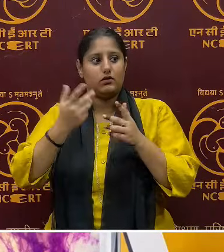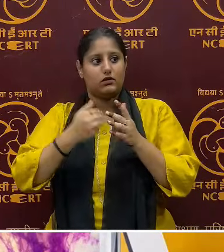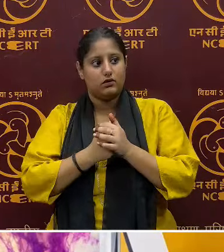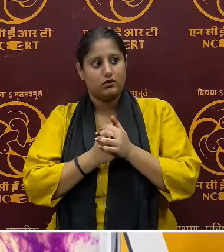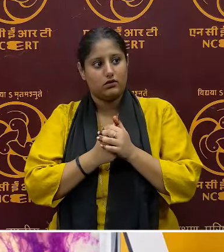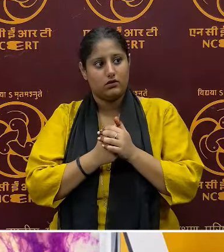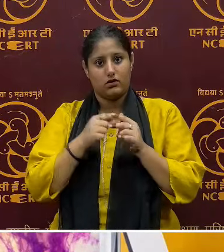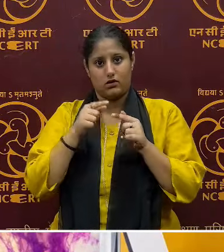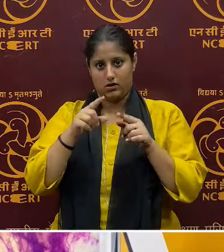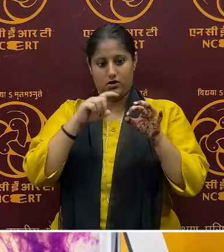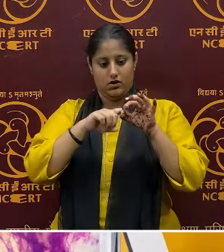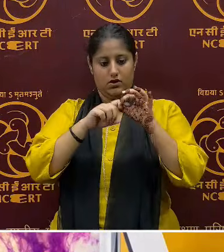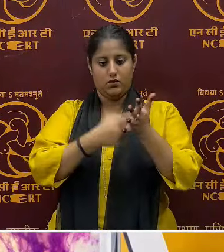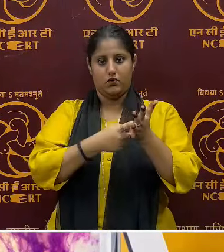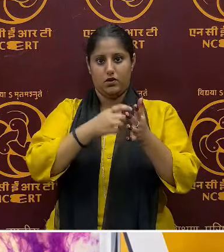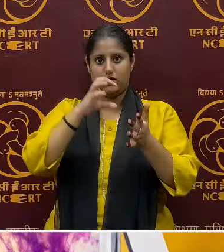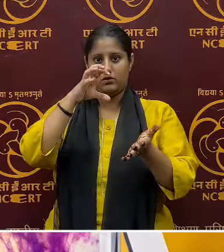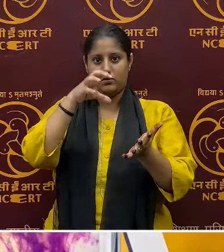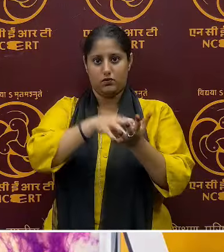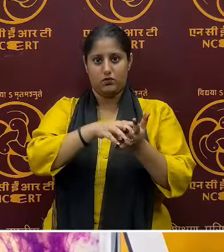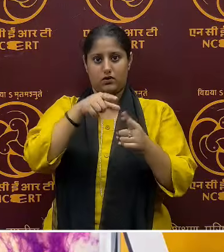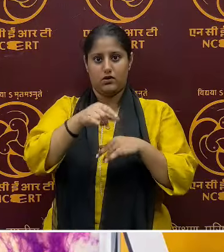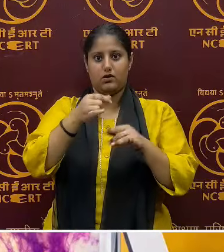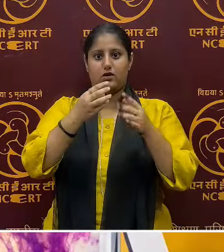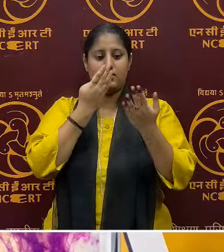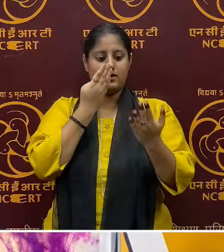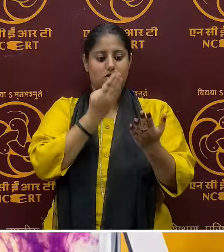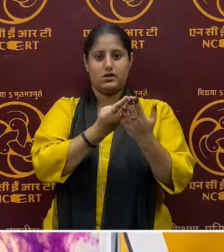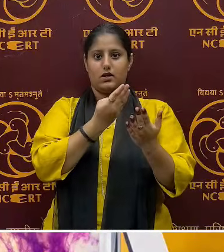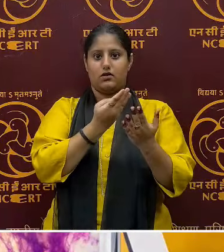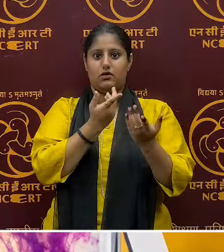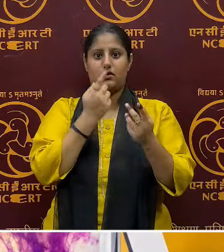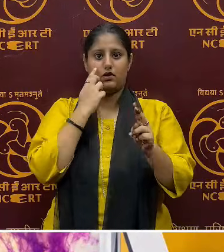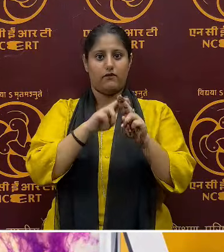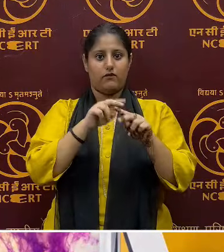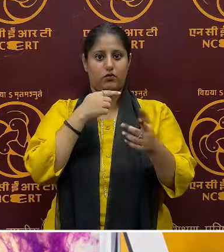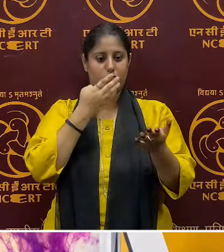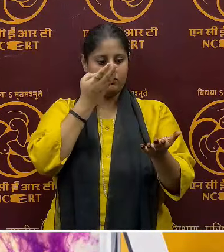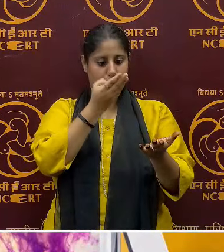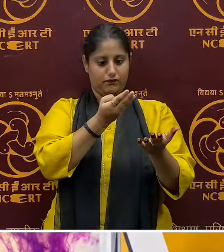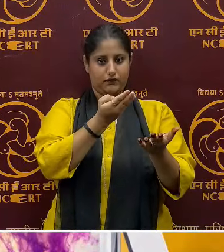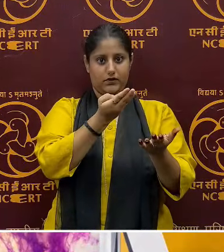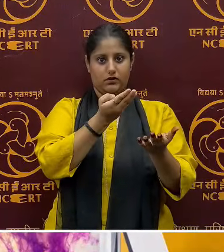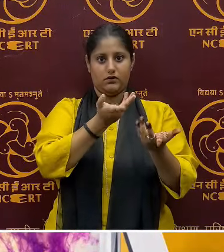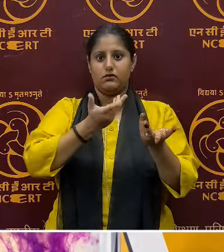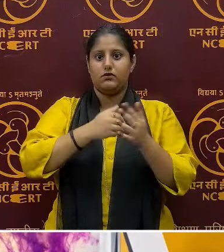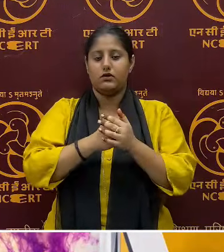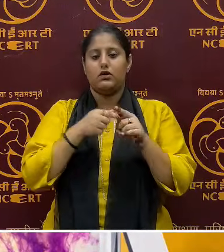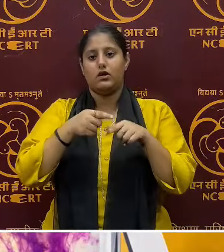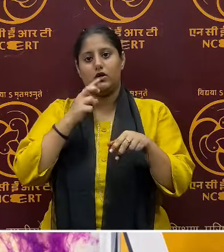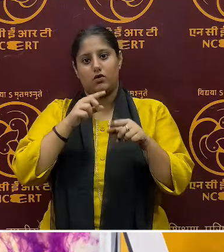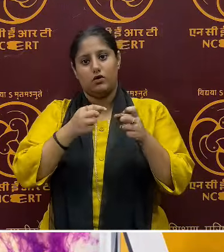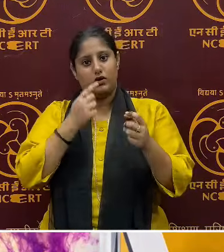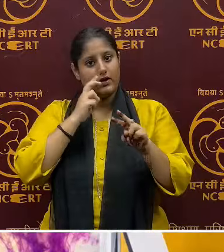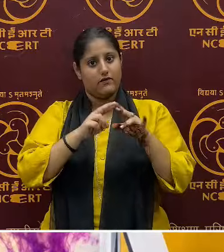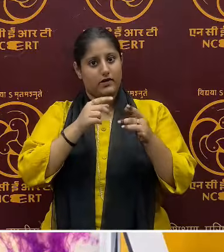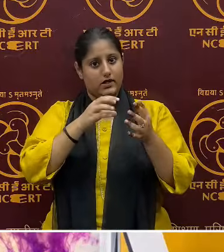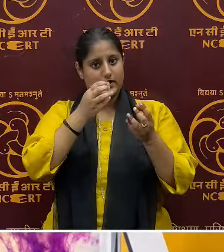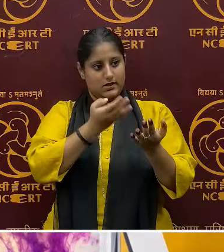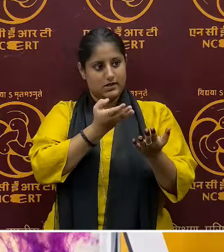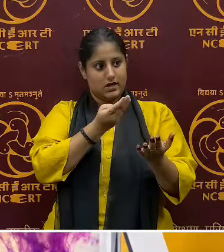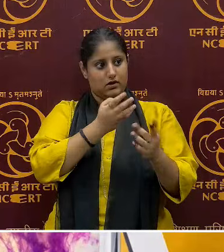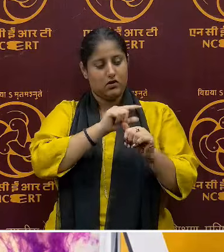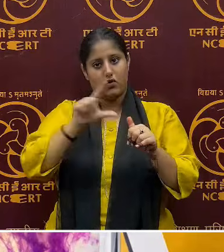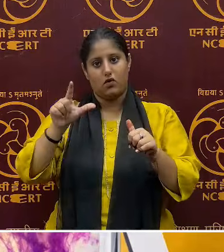is a QR code scanner. When you click on this, you will click on the QR code and it will get scanned, and all